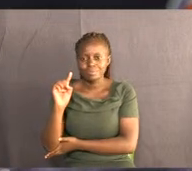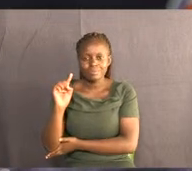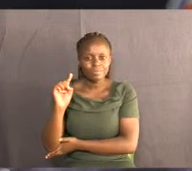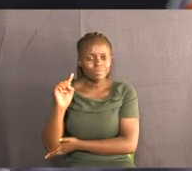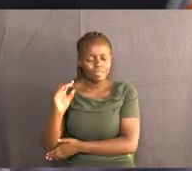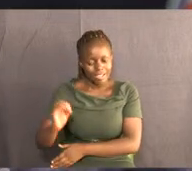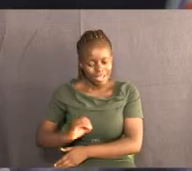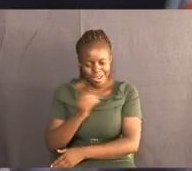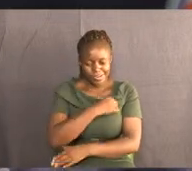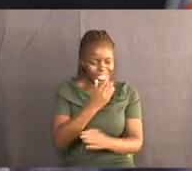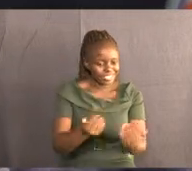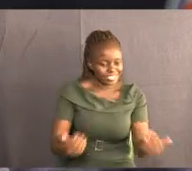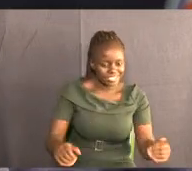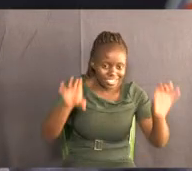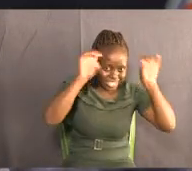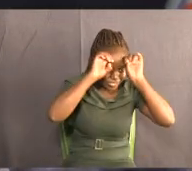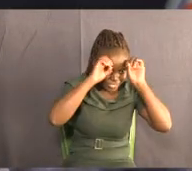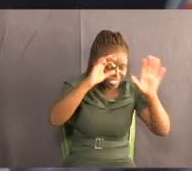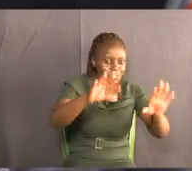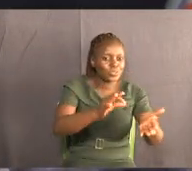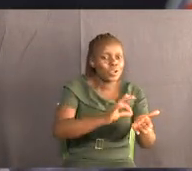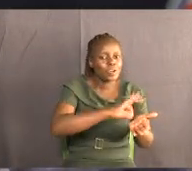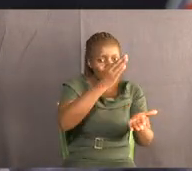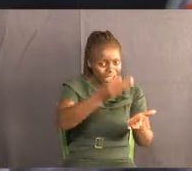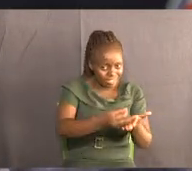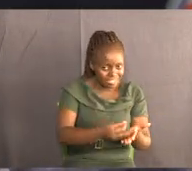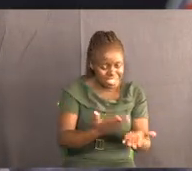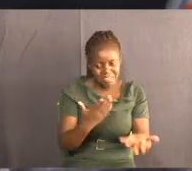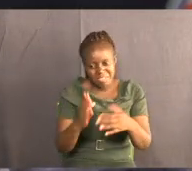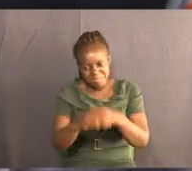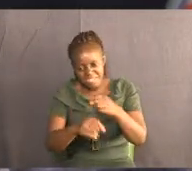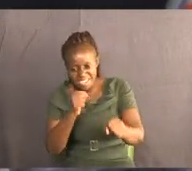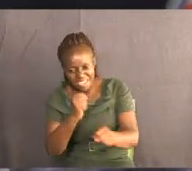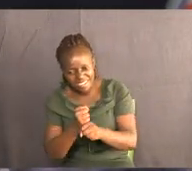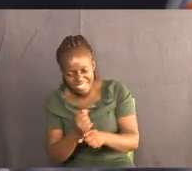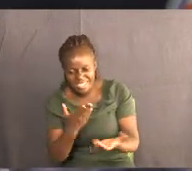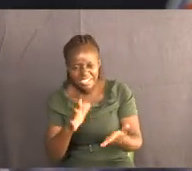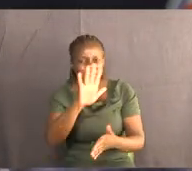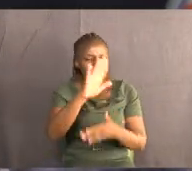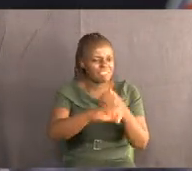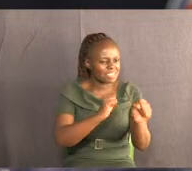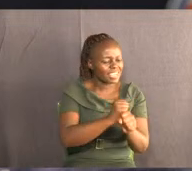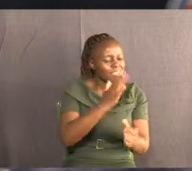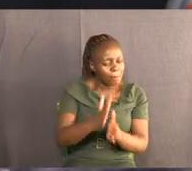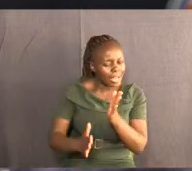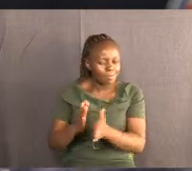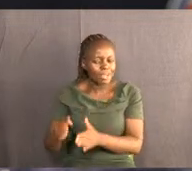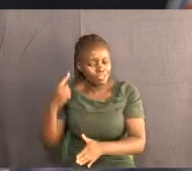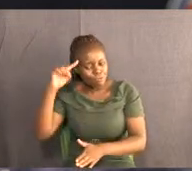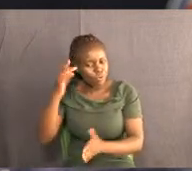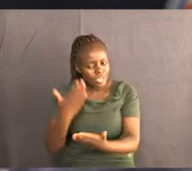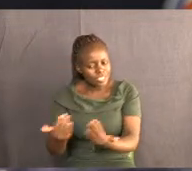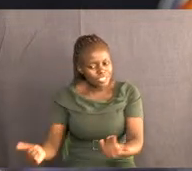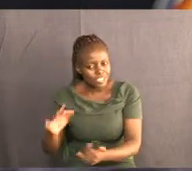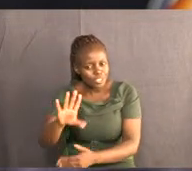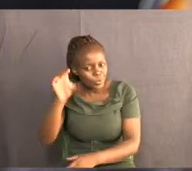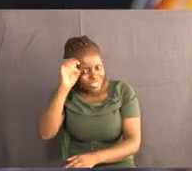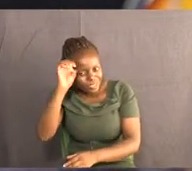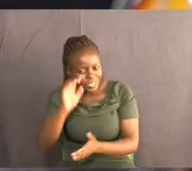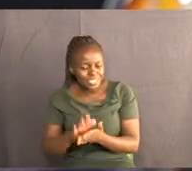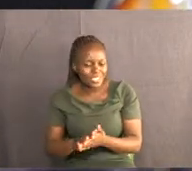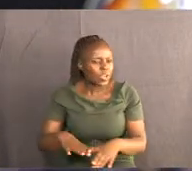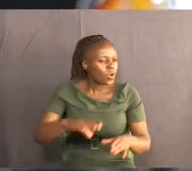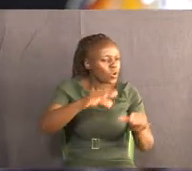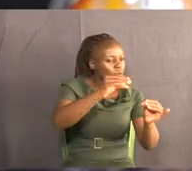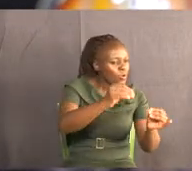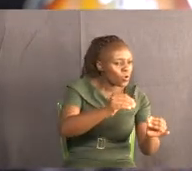our children education fund, either yearly or 5 years, we are able to plan for where they are going to